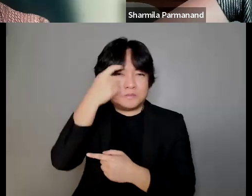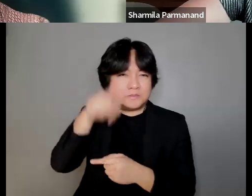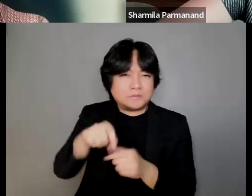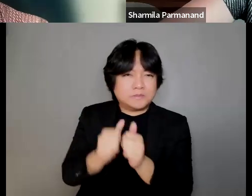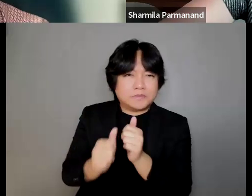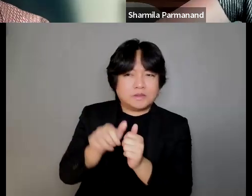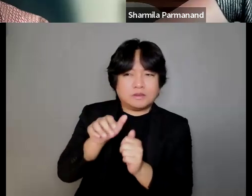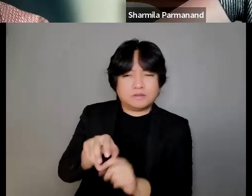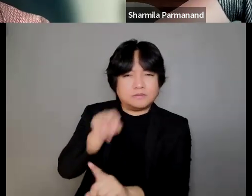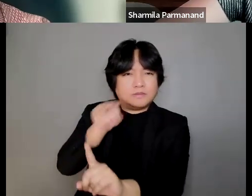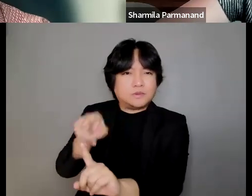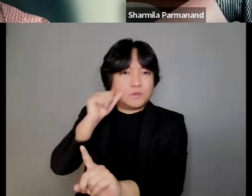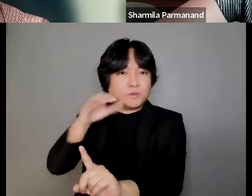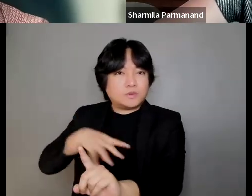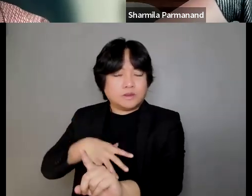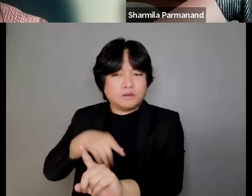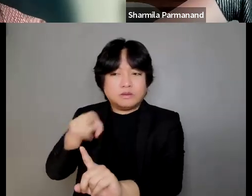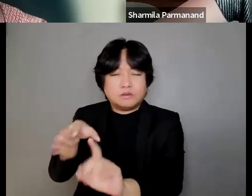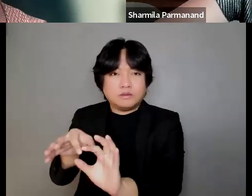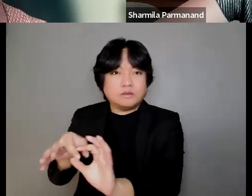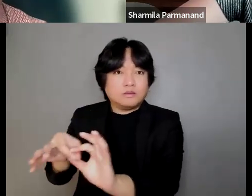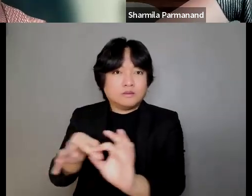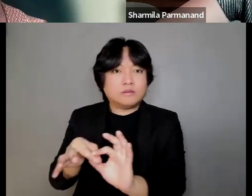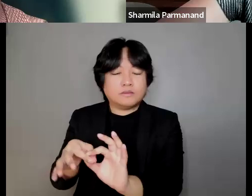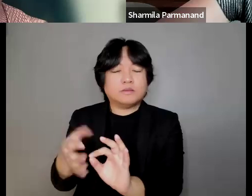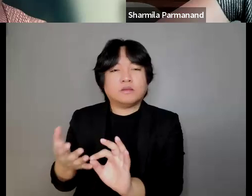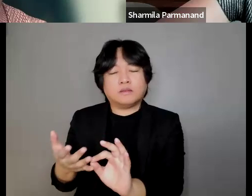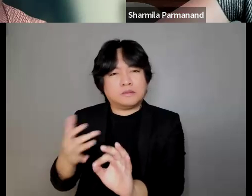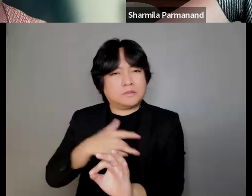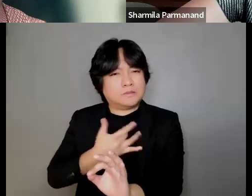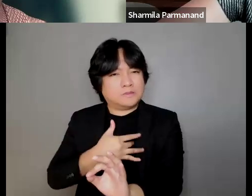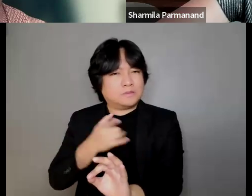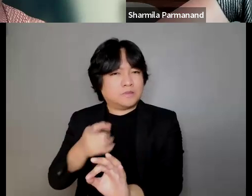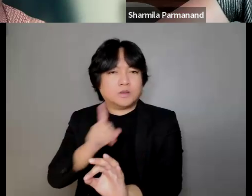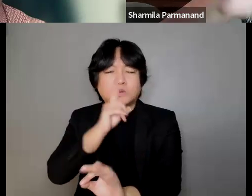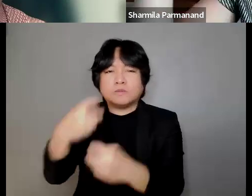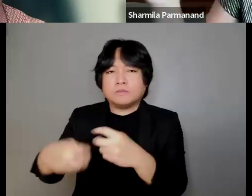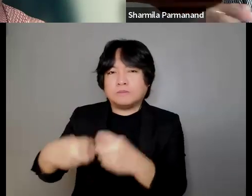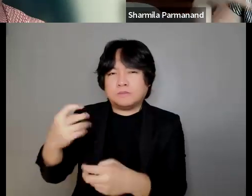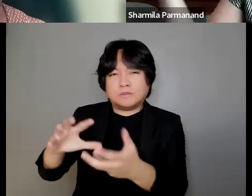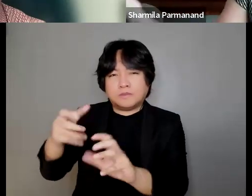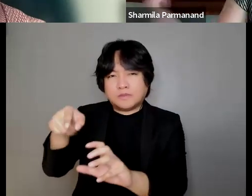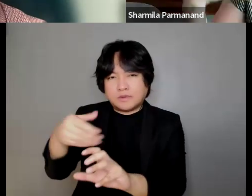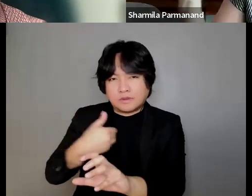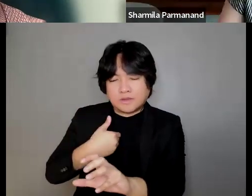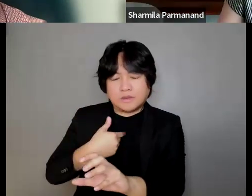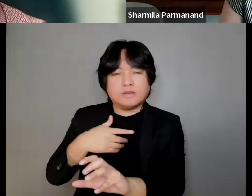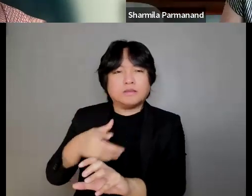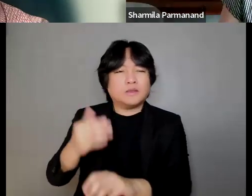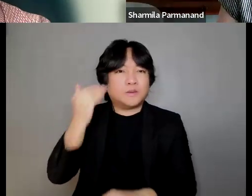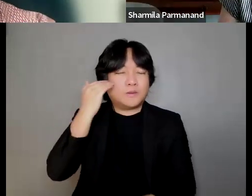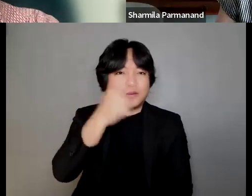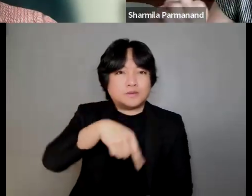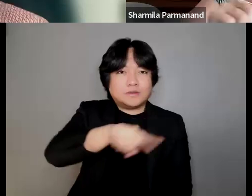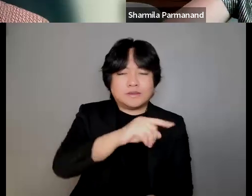women as a fixed and unified category, which I find to be quite problematic. So this imagination that there's this global